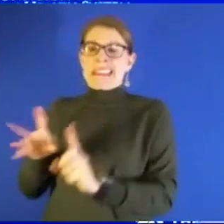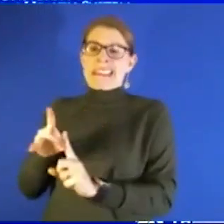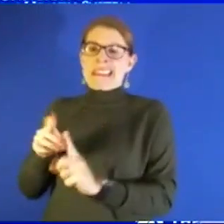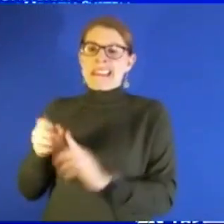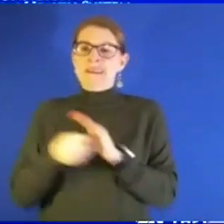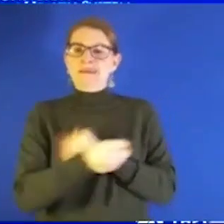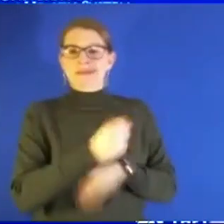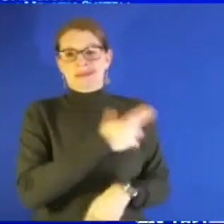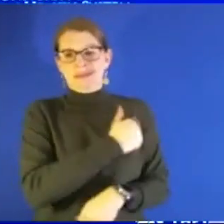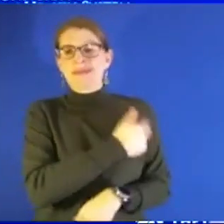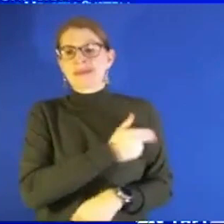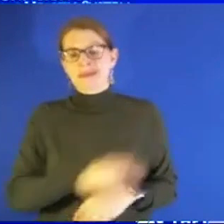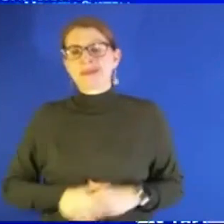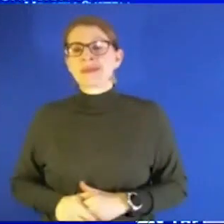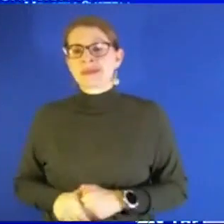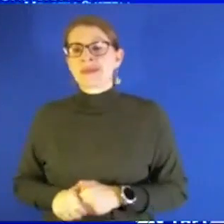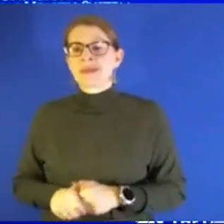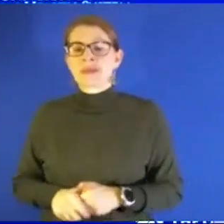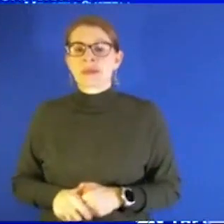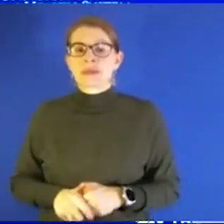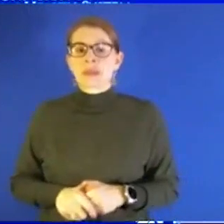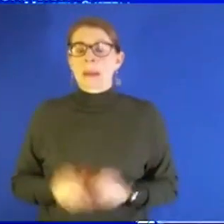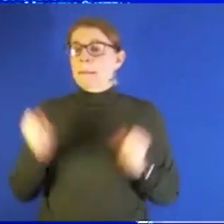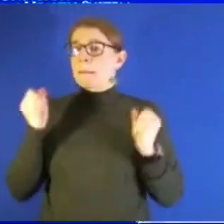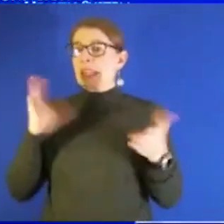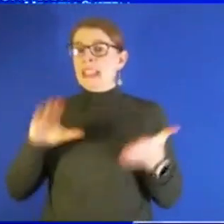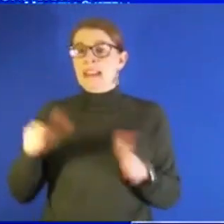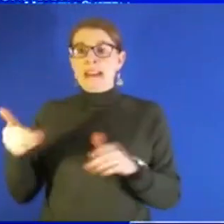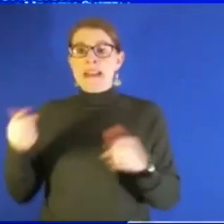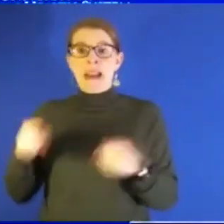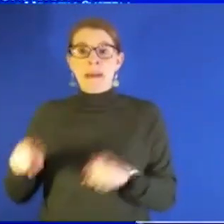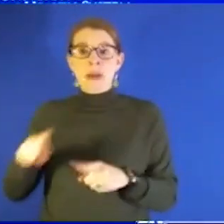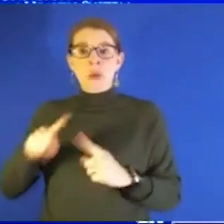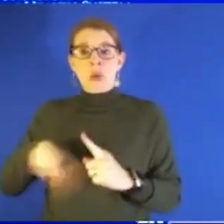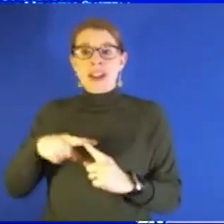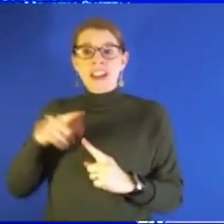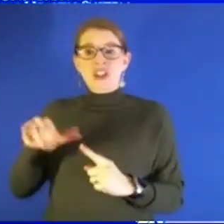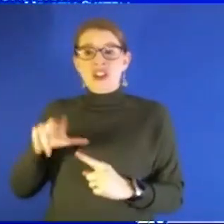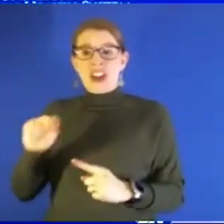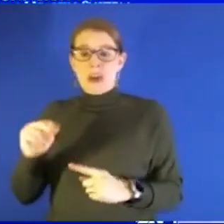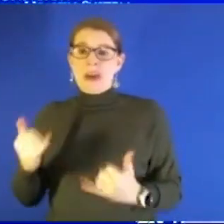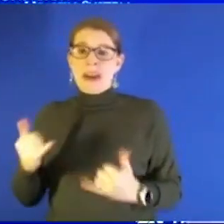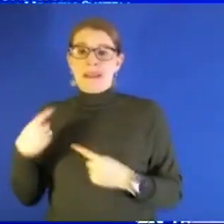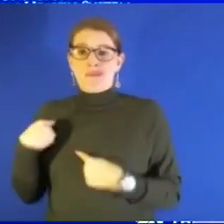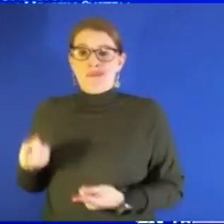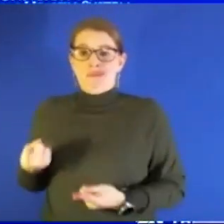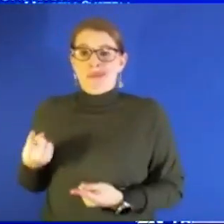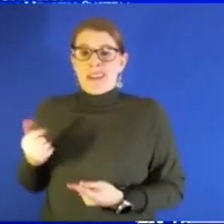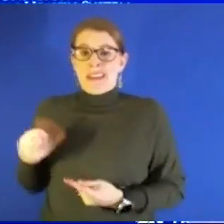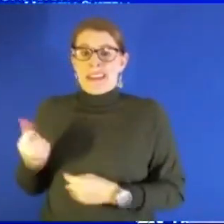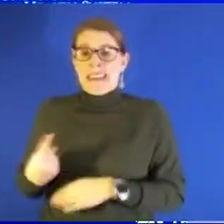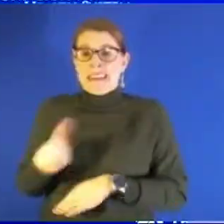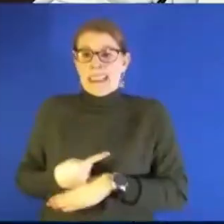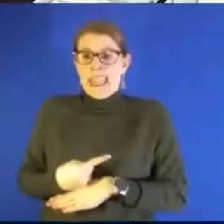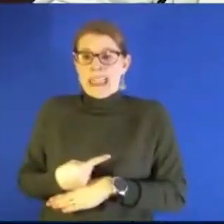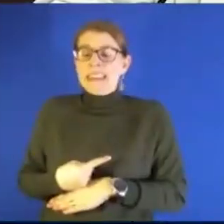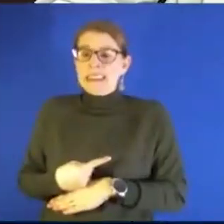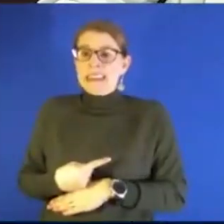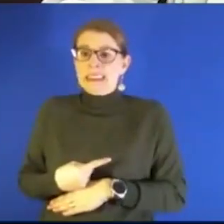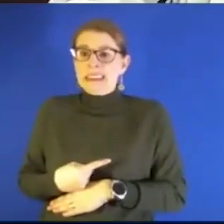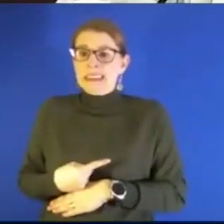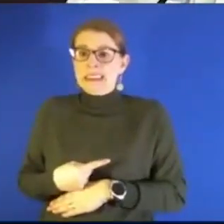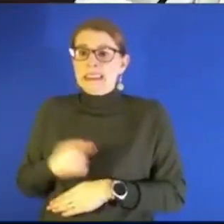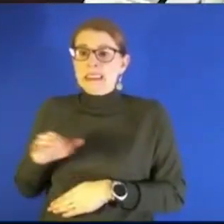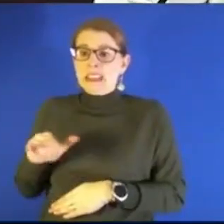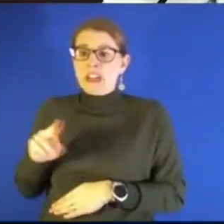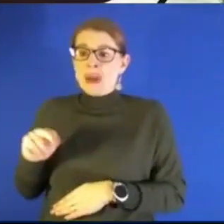you see, we've had so many deaths even in January right now, and we are only 10 days into January. Yeah, no, we're going to have a lot of deaths, unfortunately.